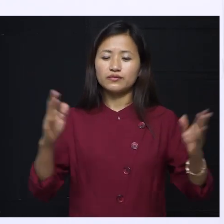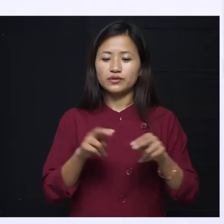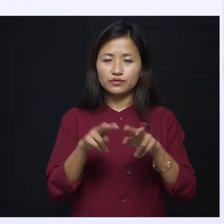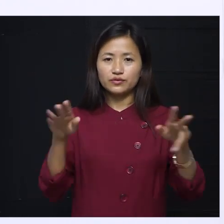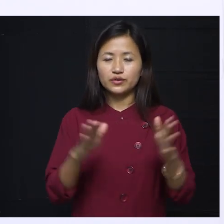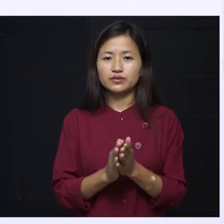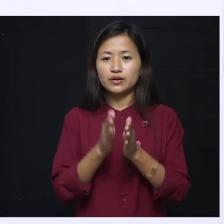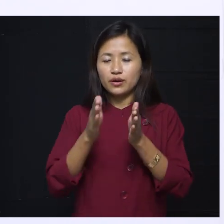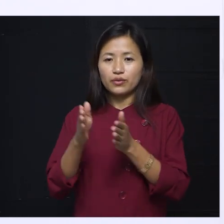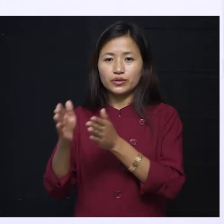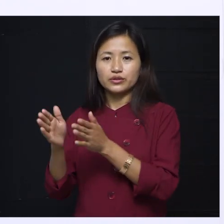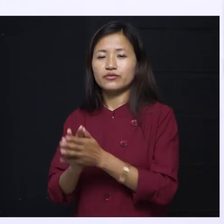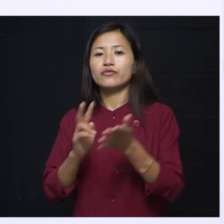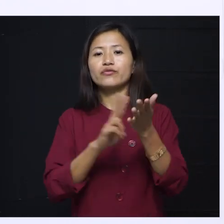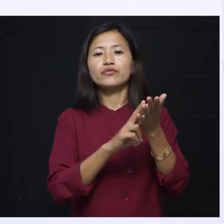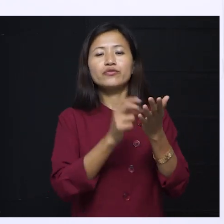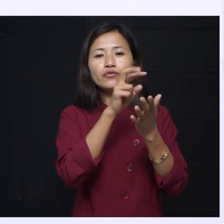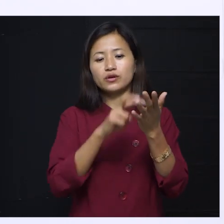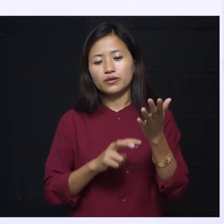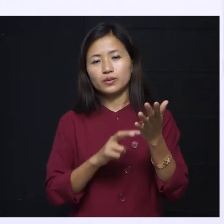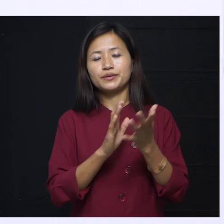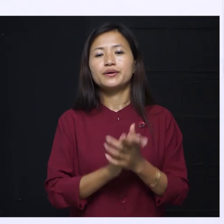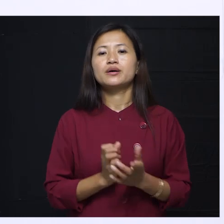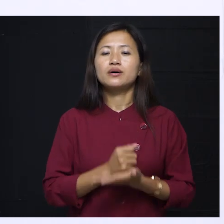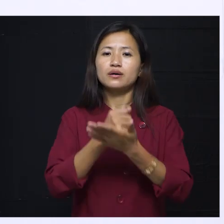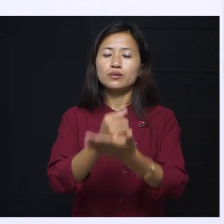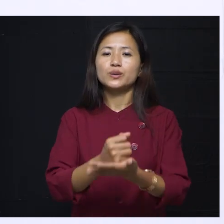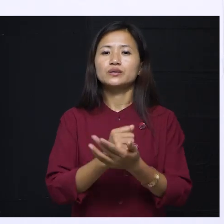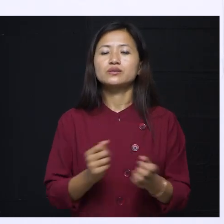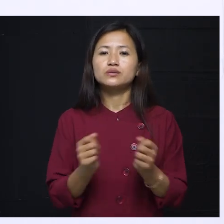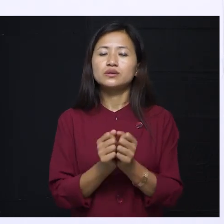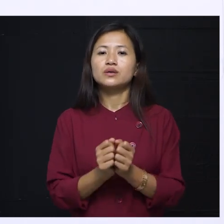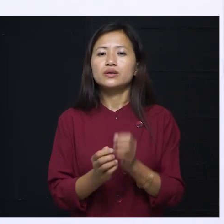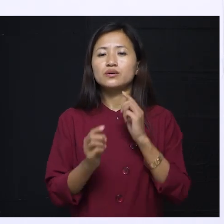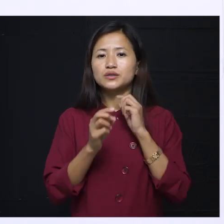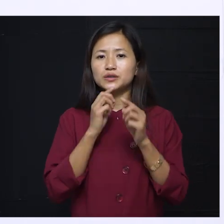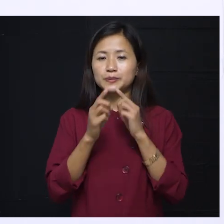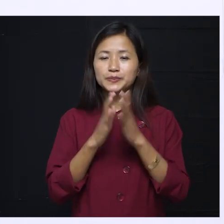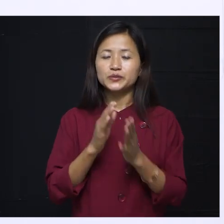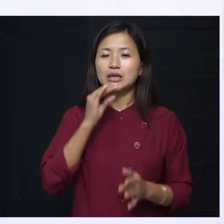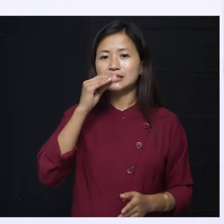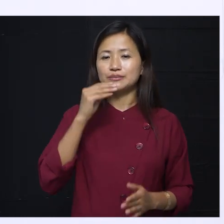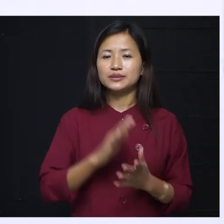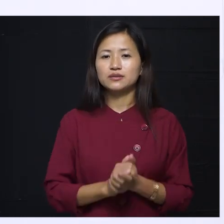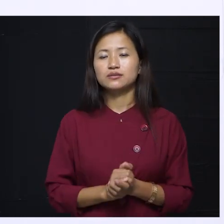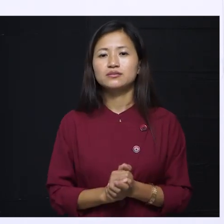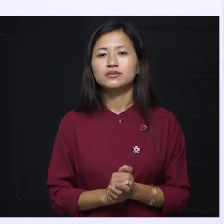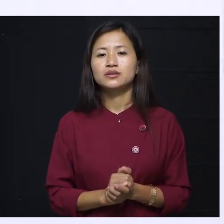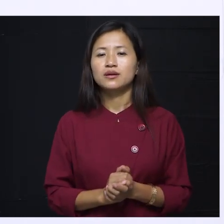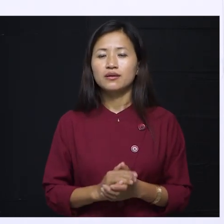range of vocabularies. So that is also going to help you with your speaking and of course